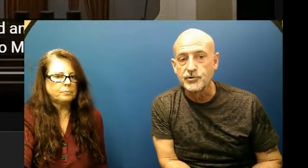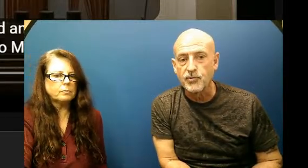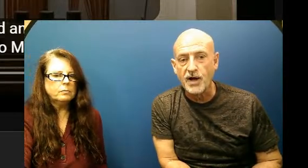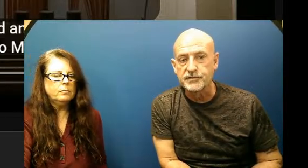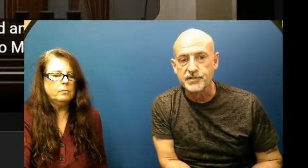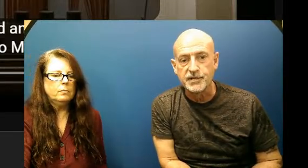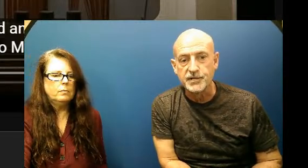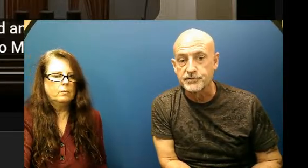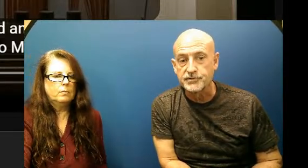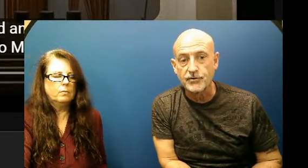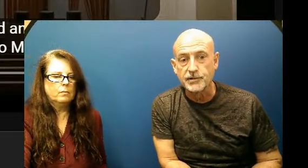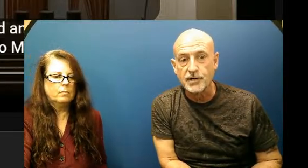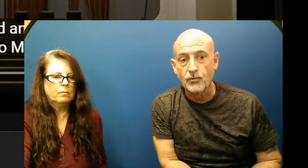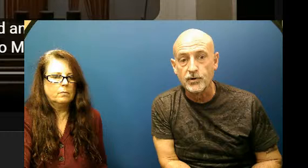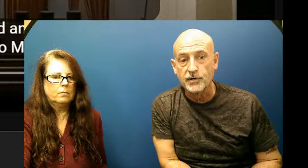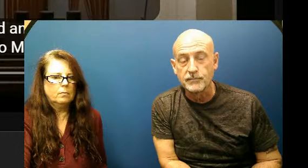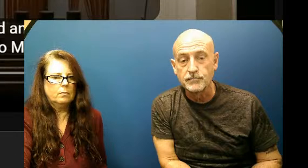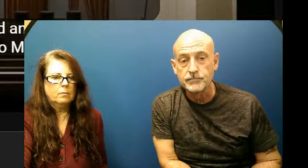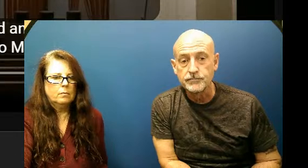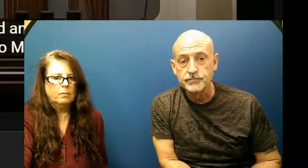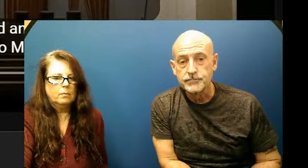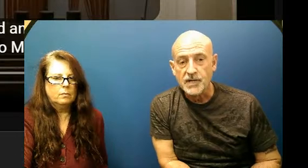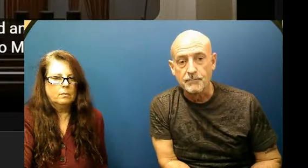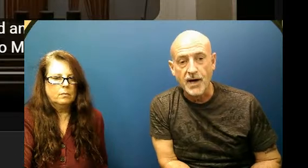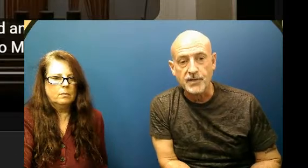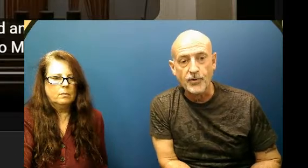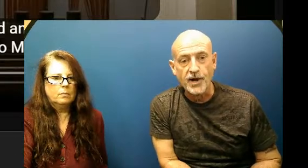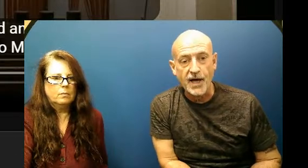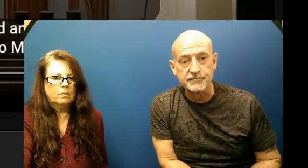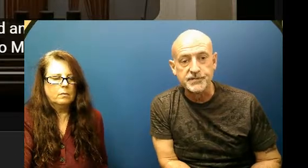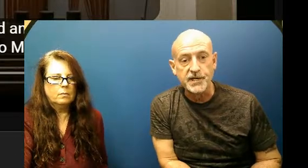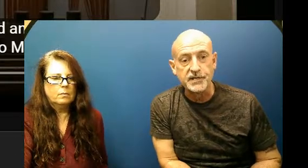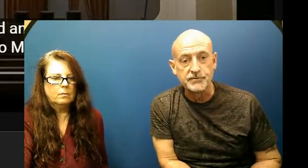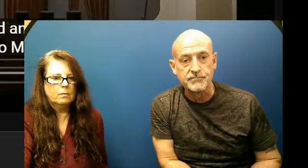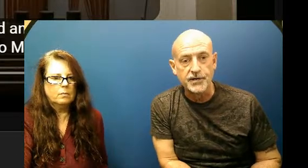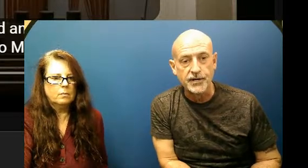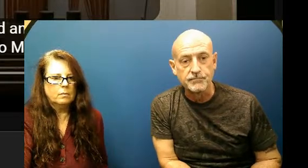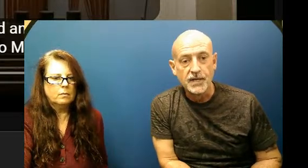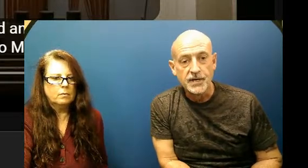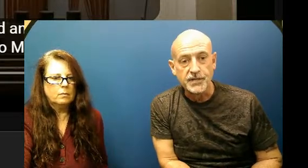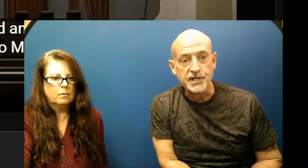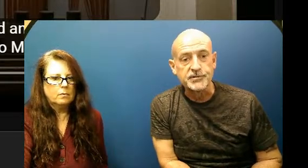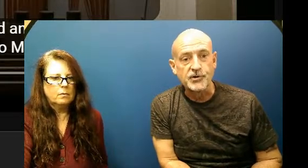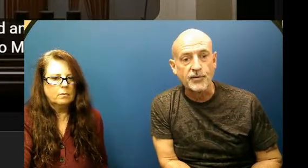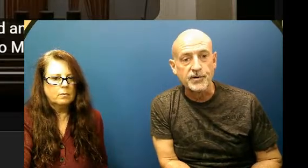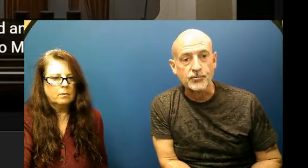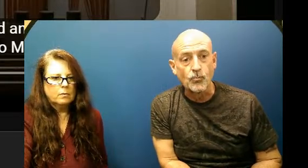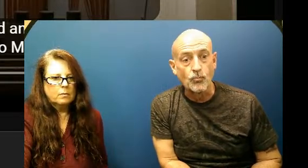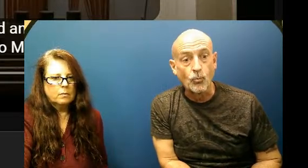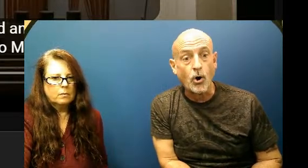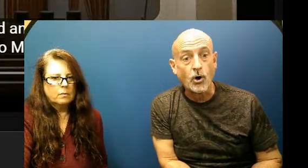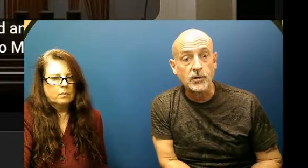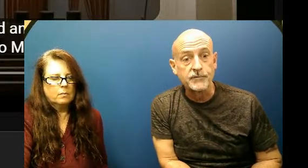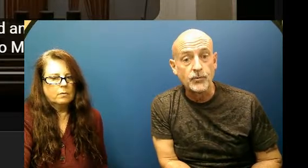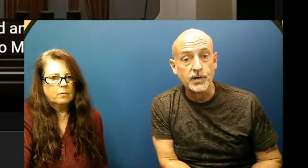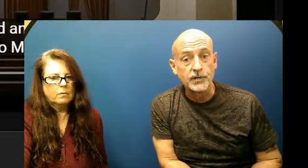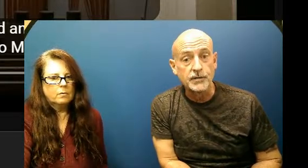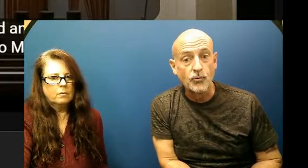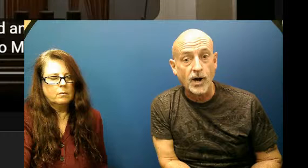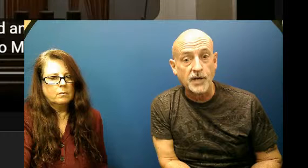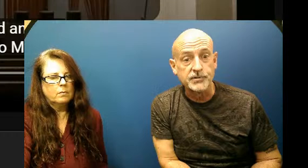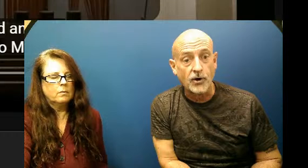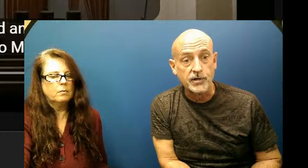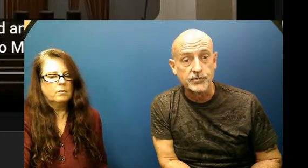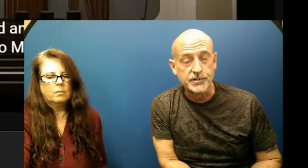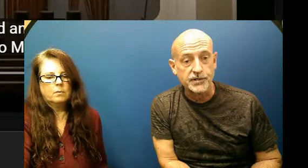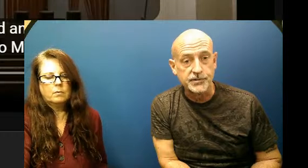limitation on your privacy is certainly not one of them. And by the way, I've seen the East German wall, if you will,